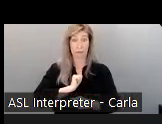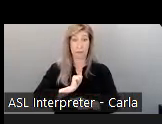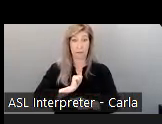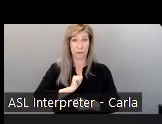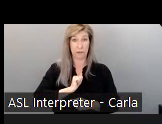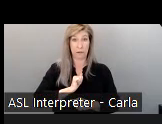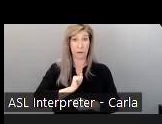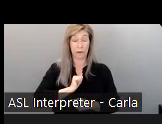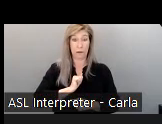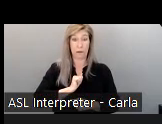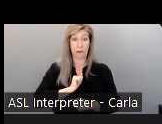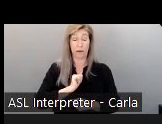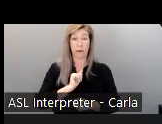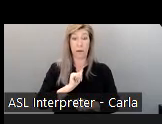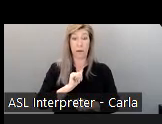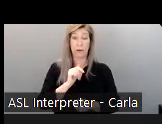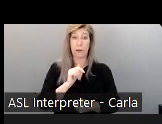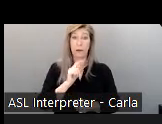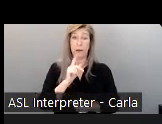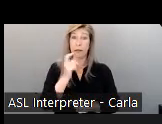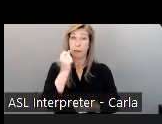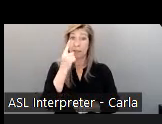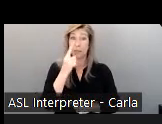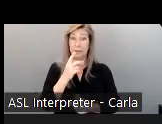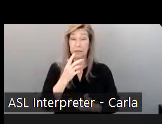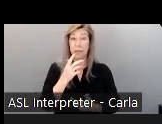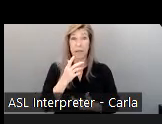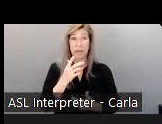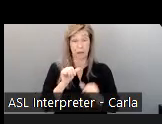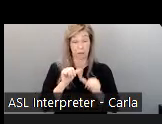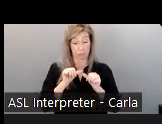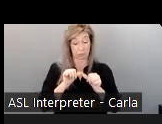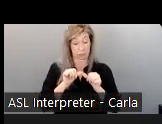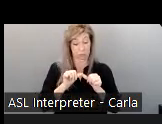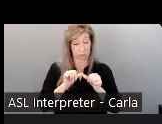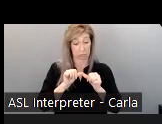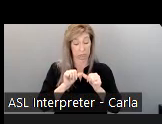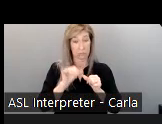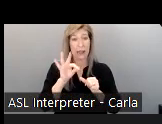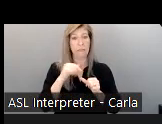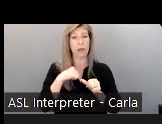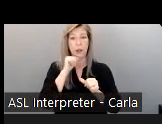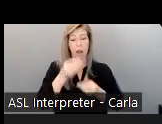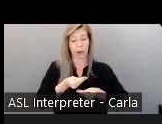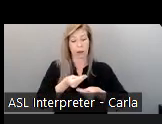none of this can really sustain us in the work if we don't have